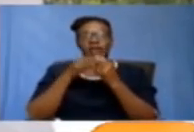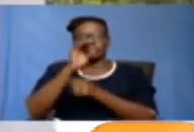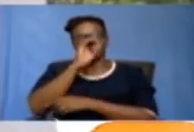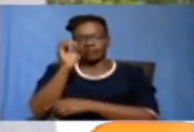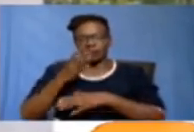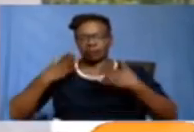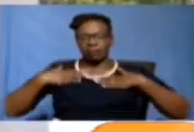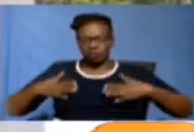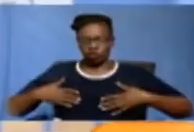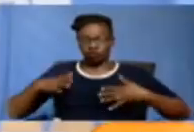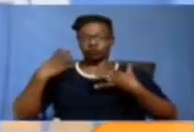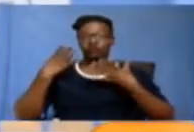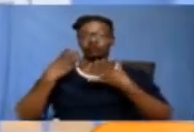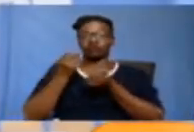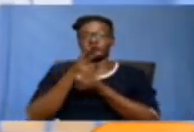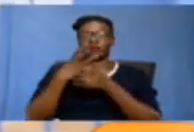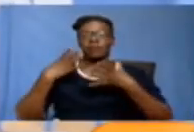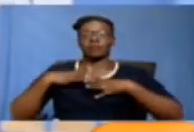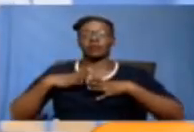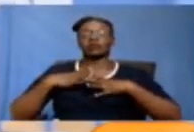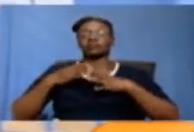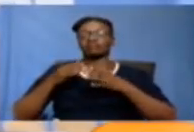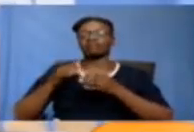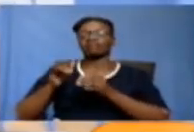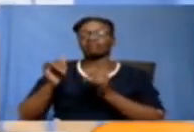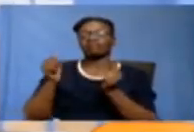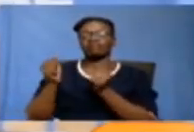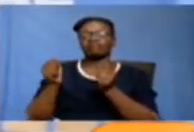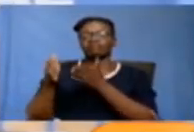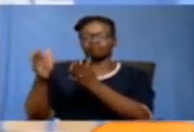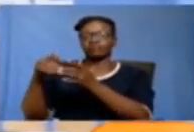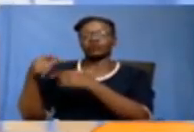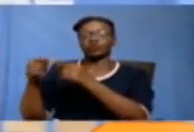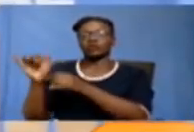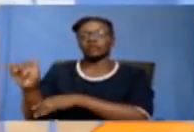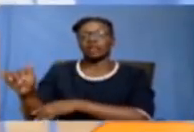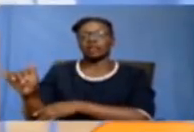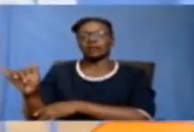passengers are lying at the Gilgil Sub-County Hospital mortuary. Raquel Moigai for Citizen TV.